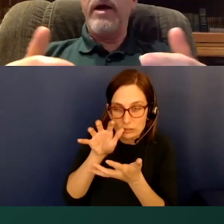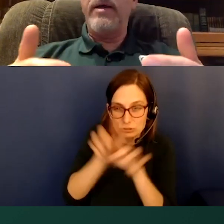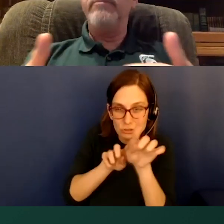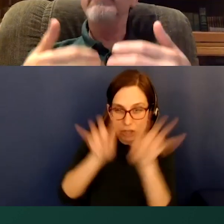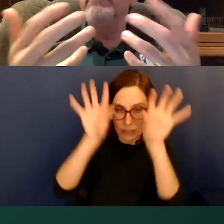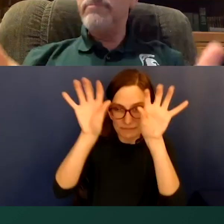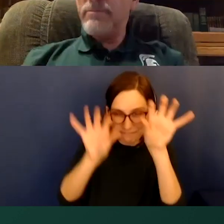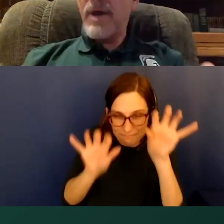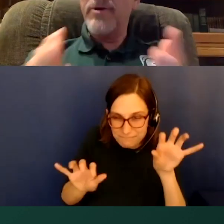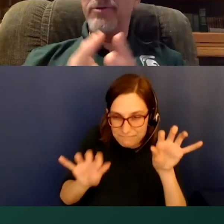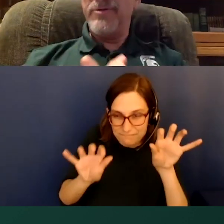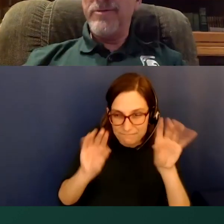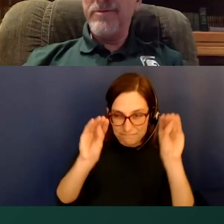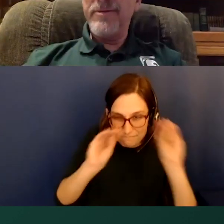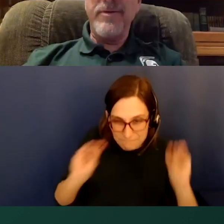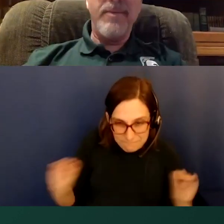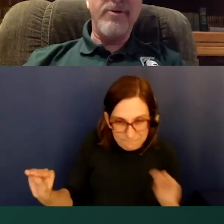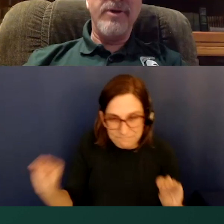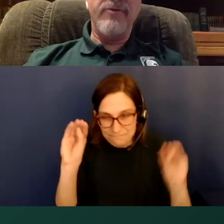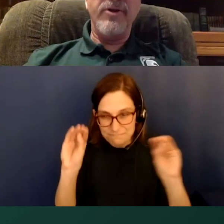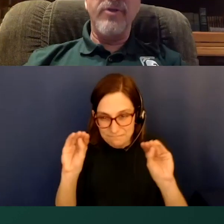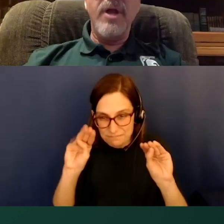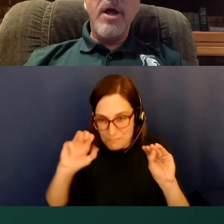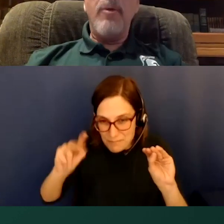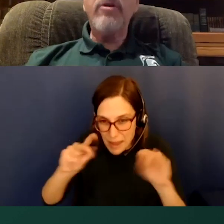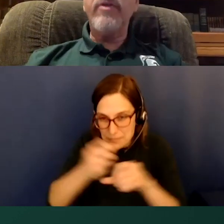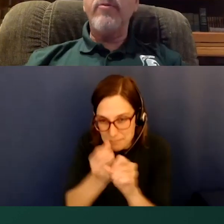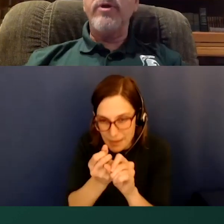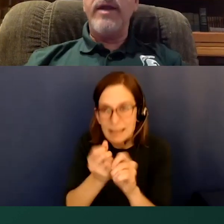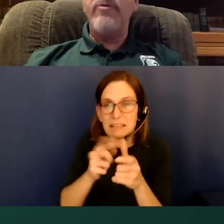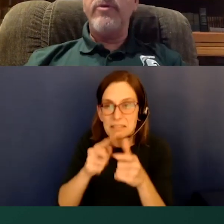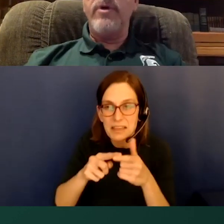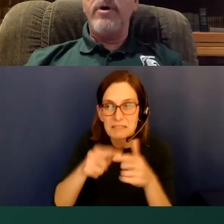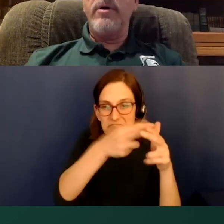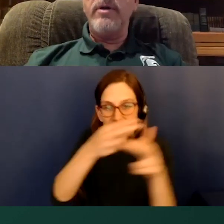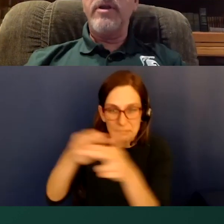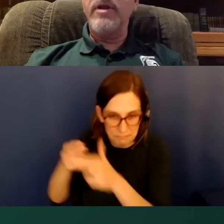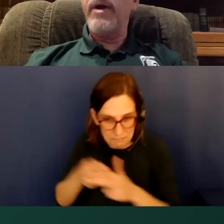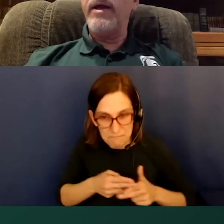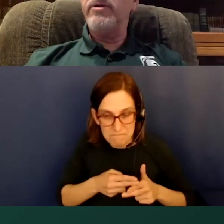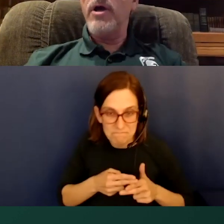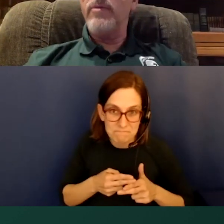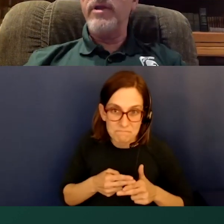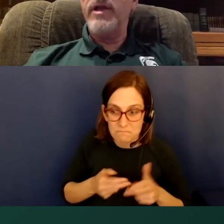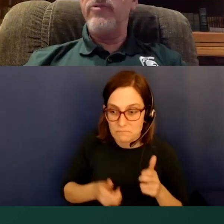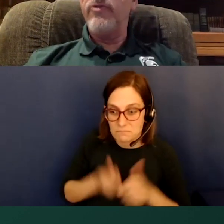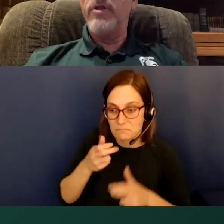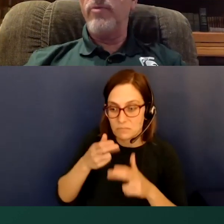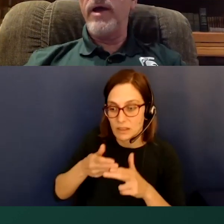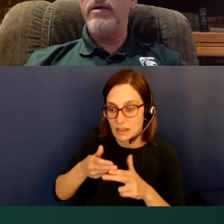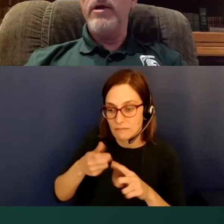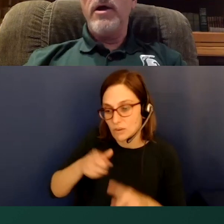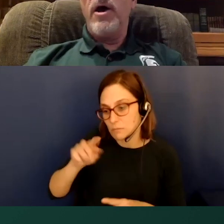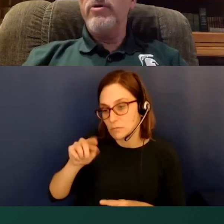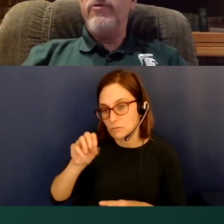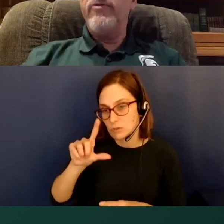detailed by modern definitions. Most of them were named, let's say, by Ptolemy's age. So